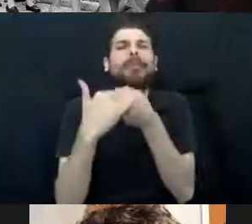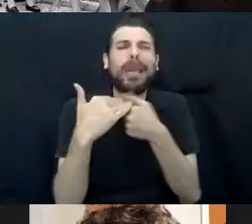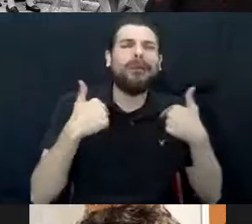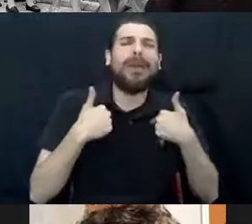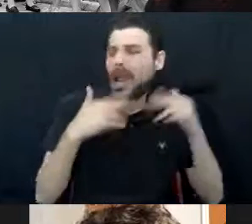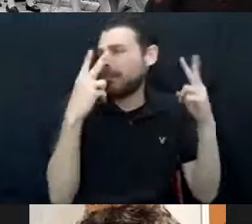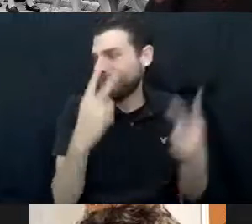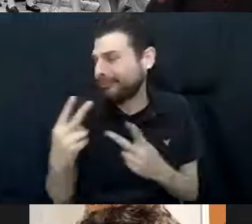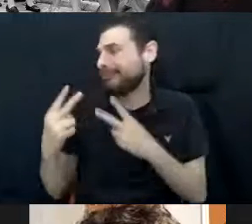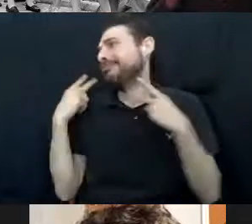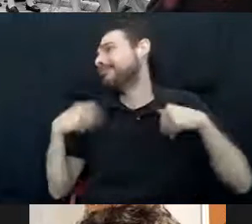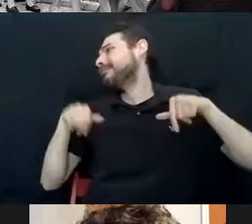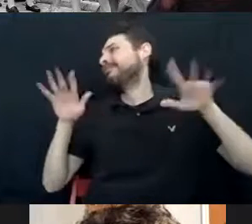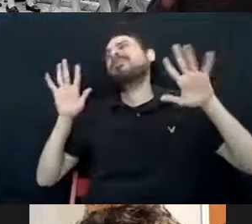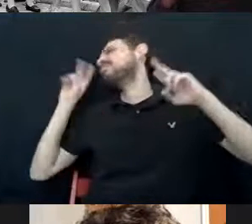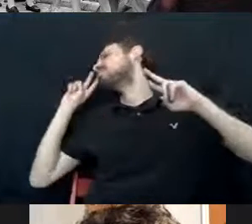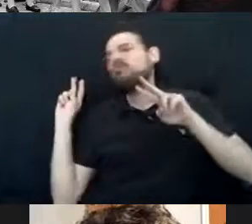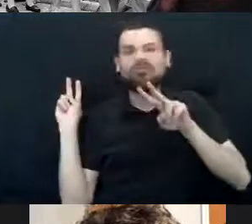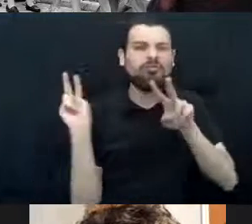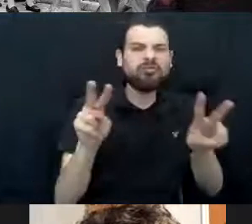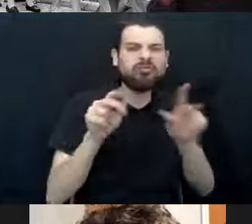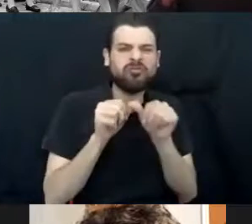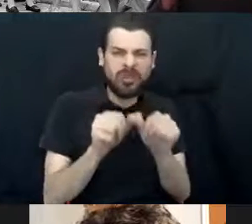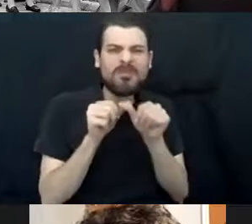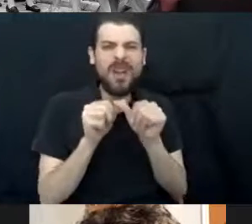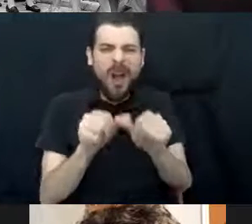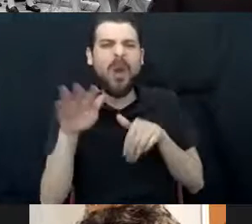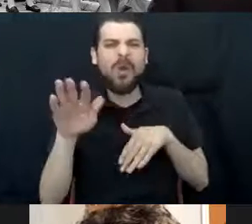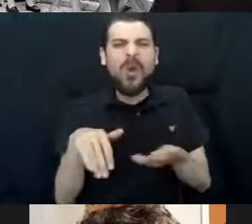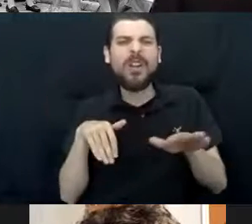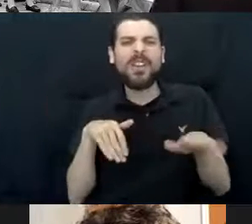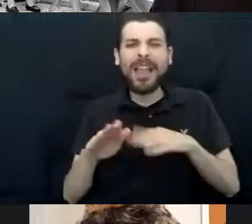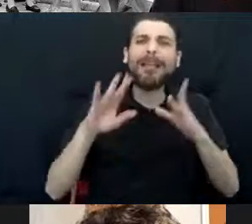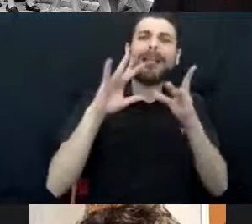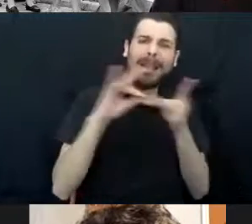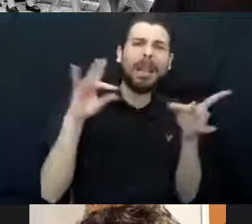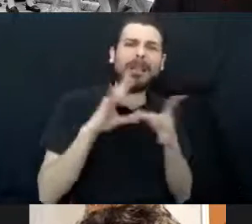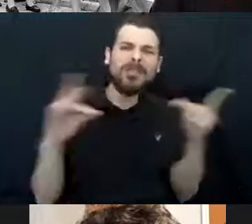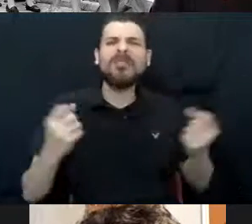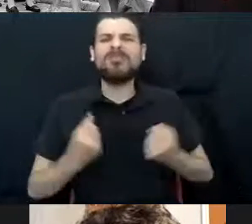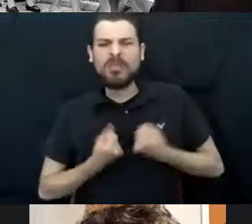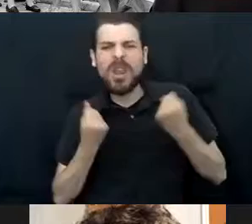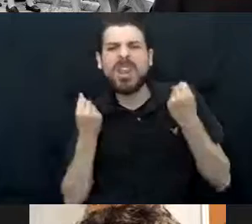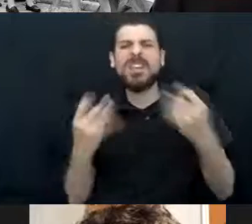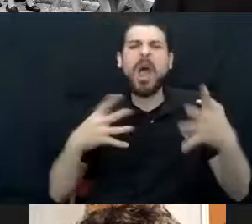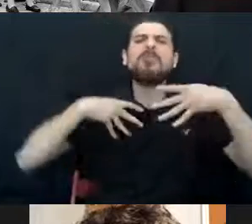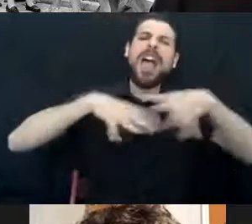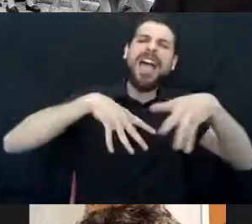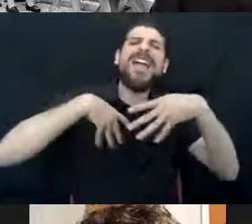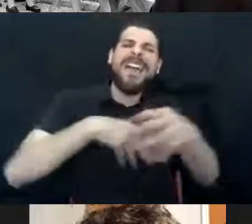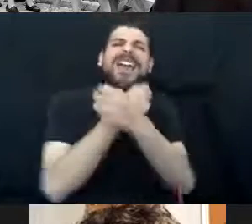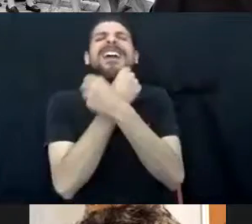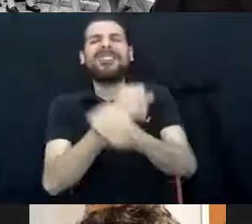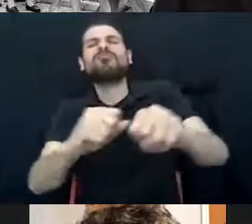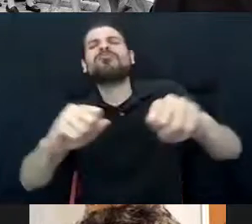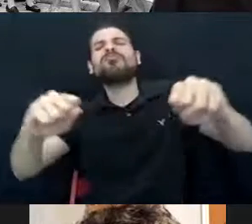me round. I'm gonna keep on walking, keep on talking, marching up to freedom land.